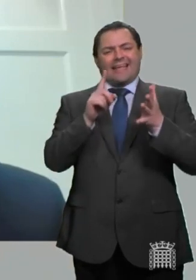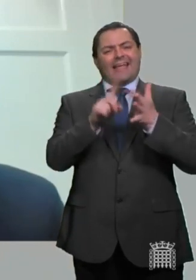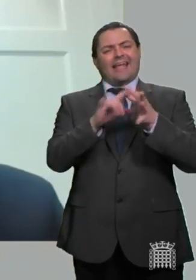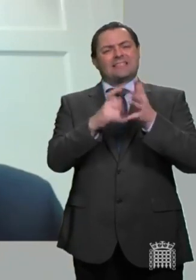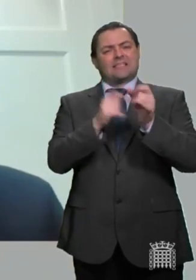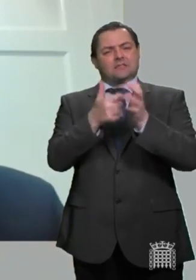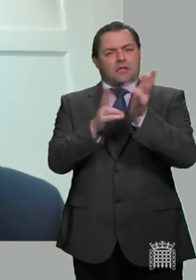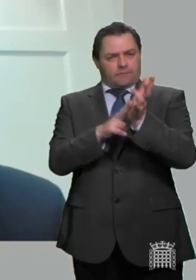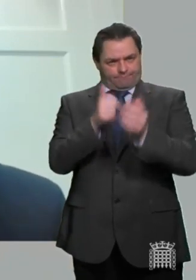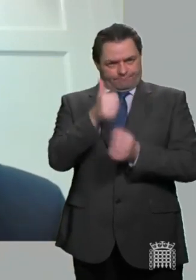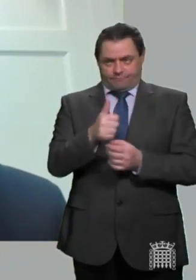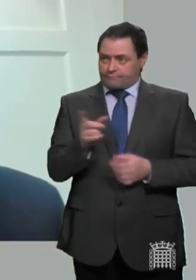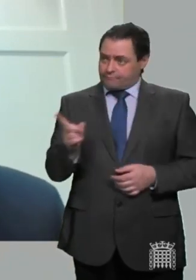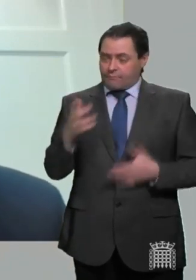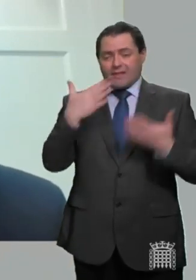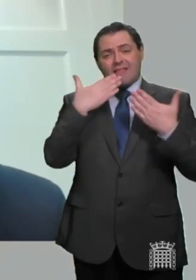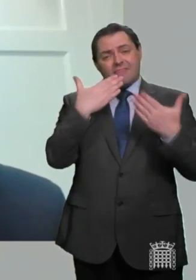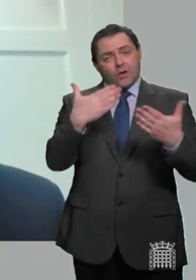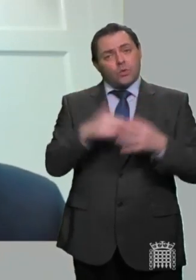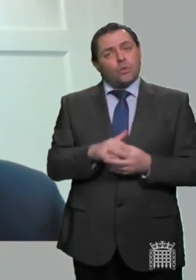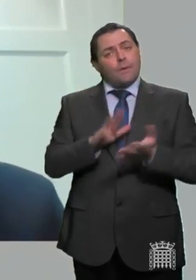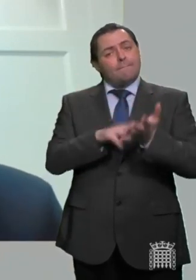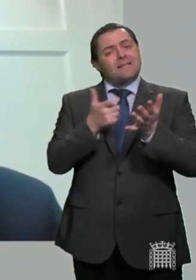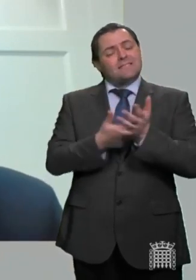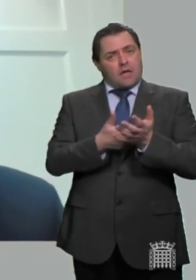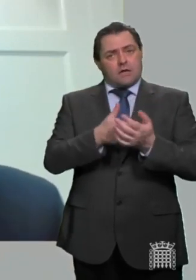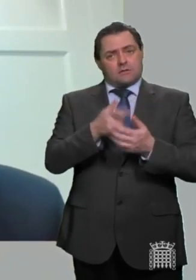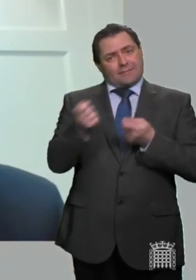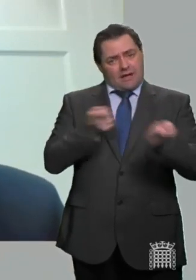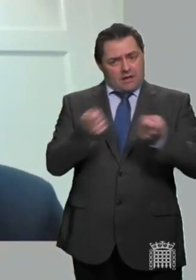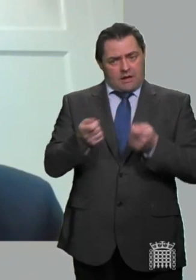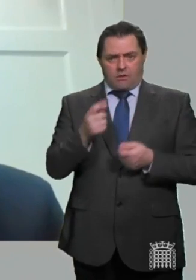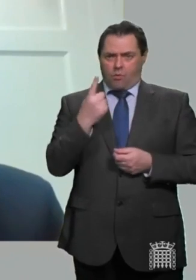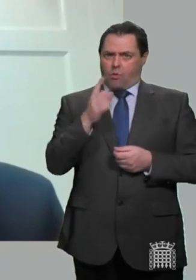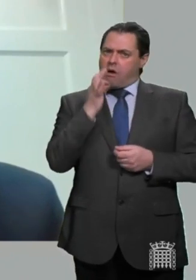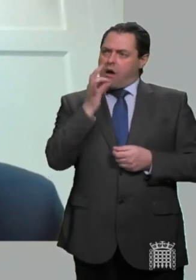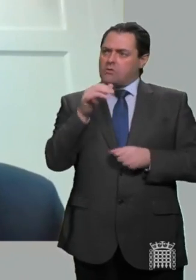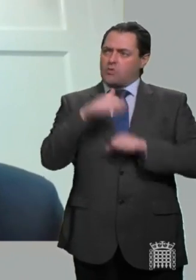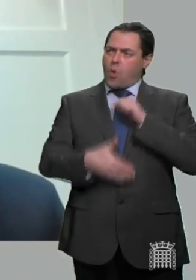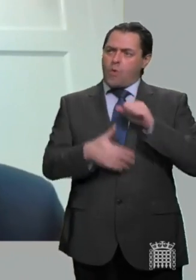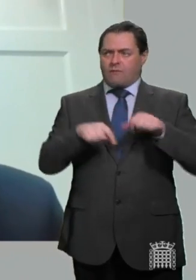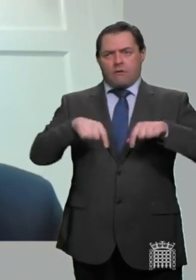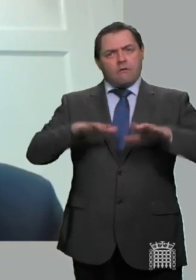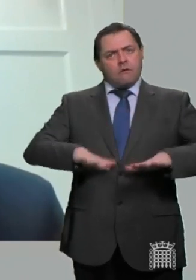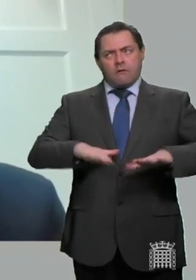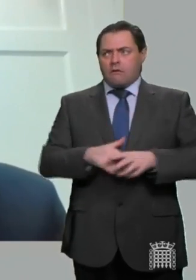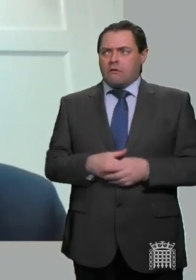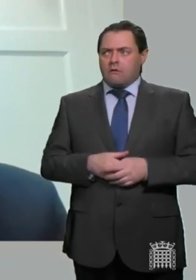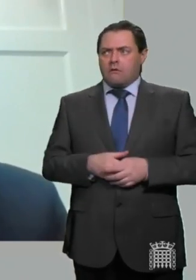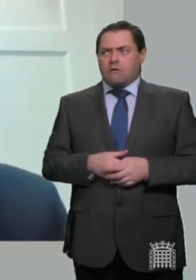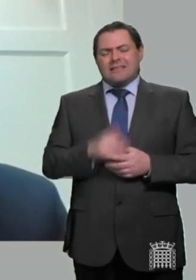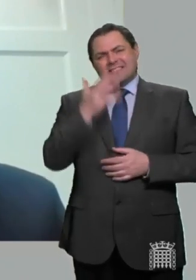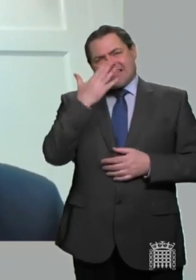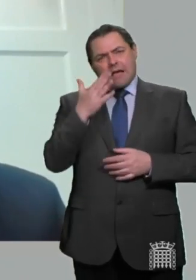Thank you, Mr Speaker. I'd like to ask about an important domestic issue. The system of the property tax in England is broken.